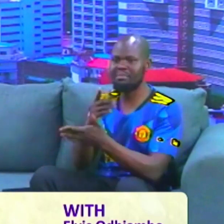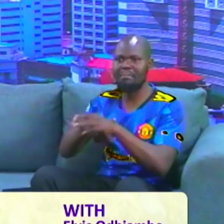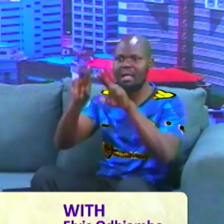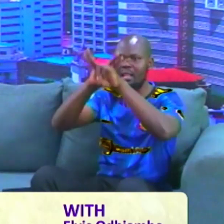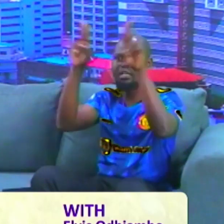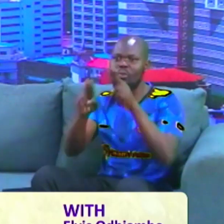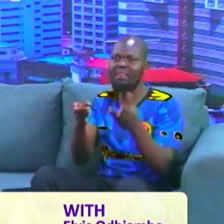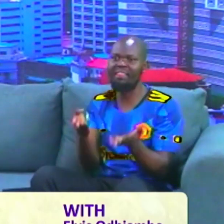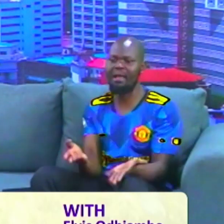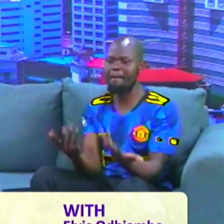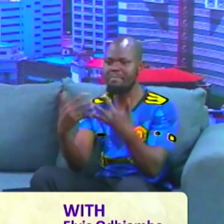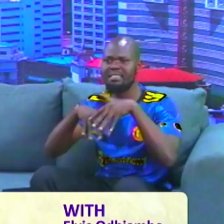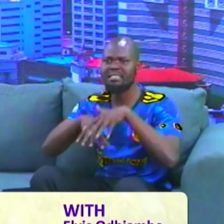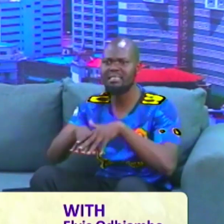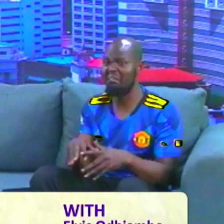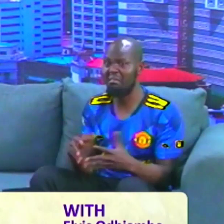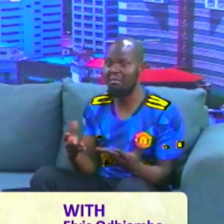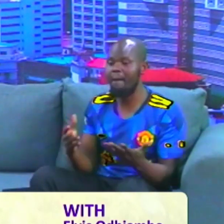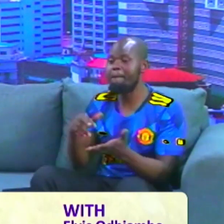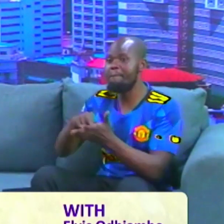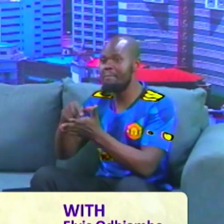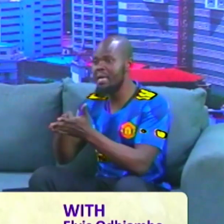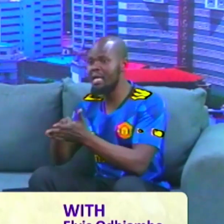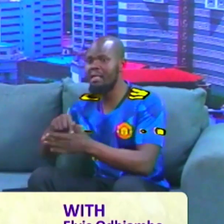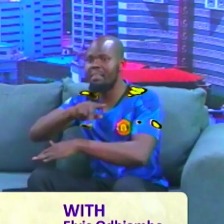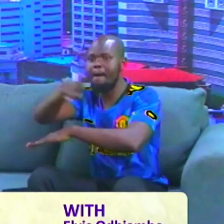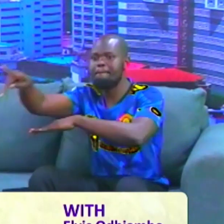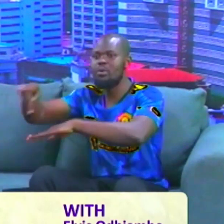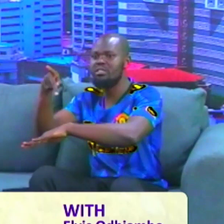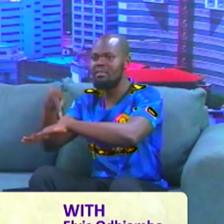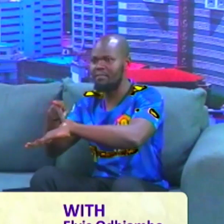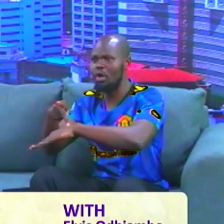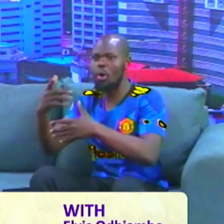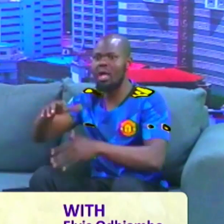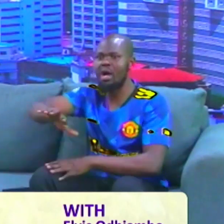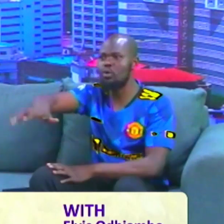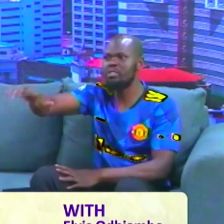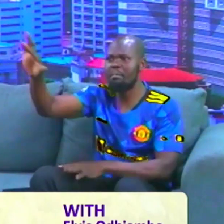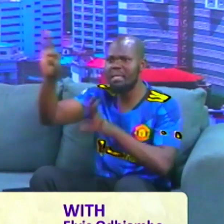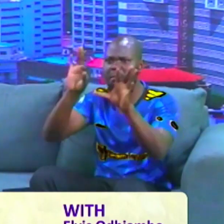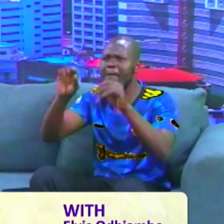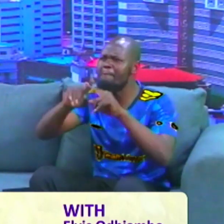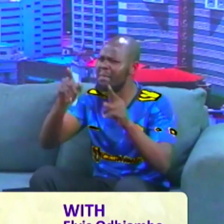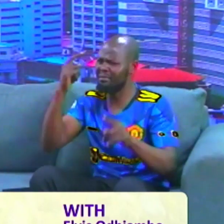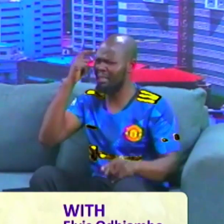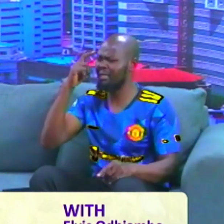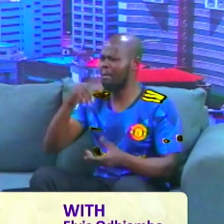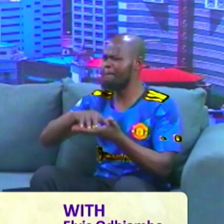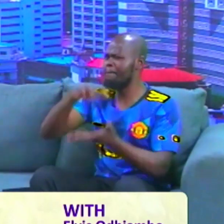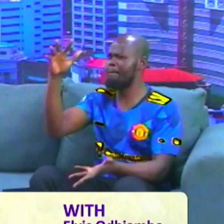Because KCB right now have been really training, and the experience that they have international players as well